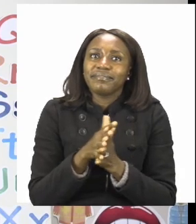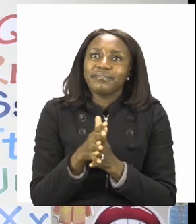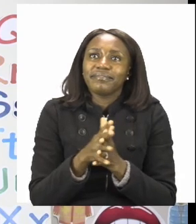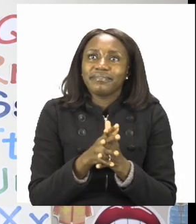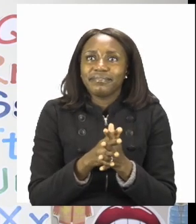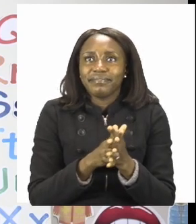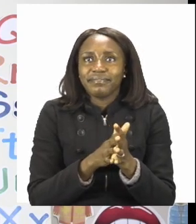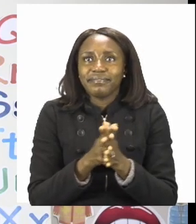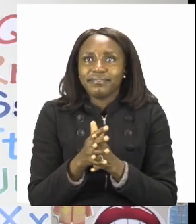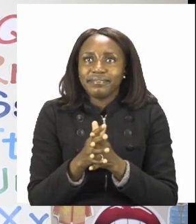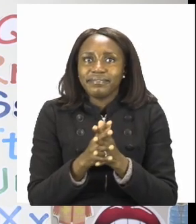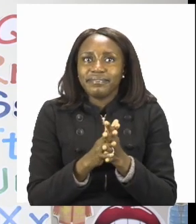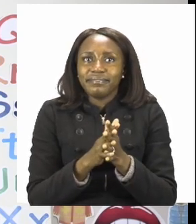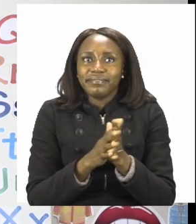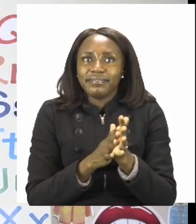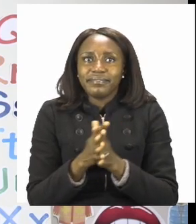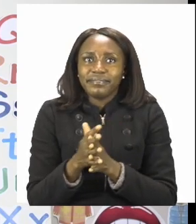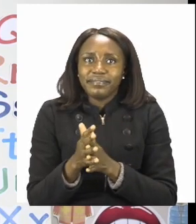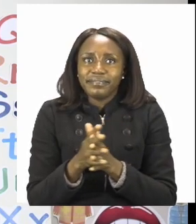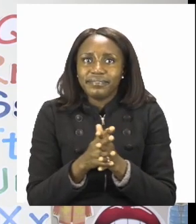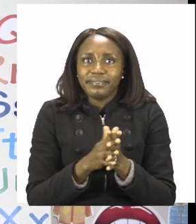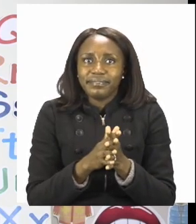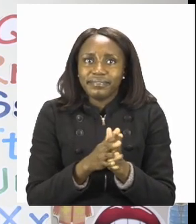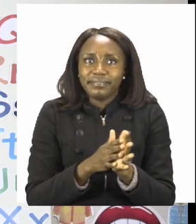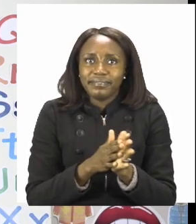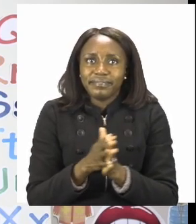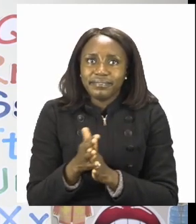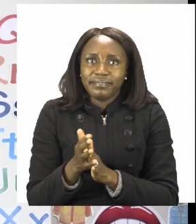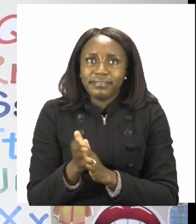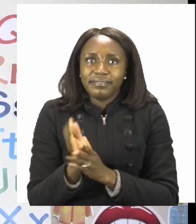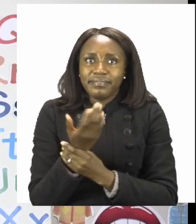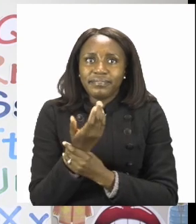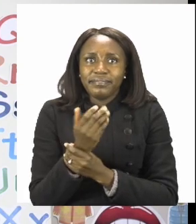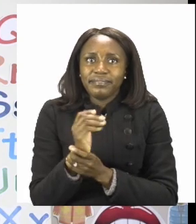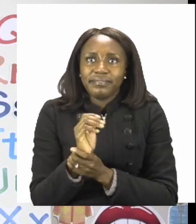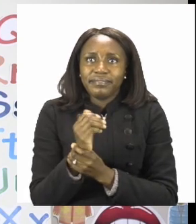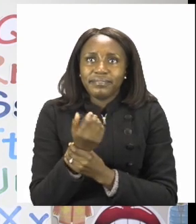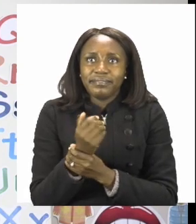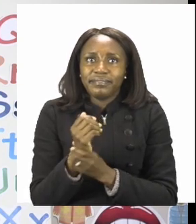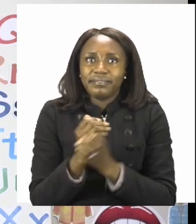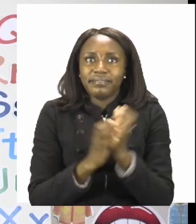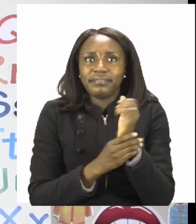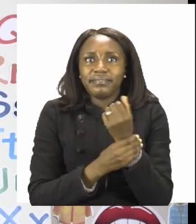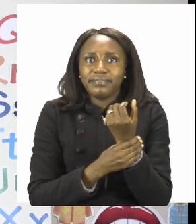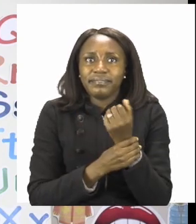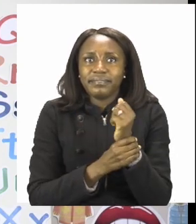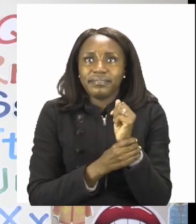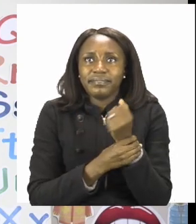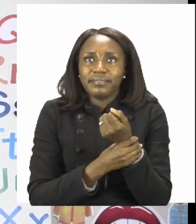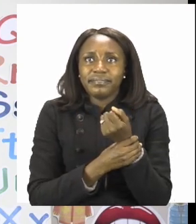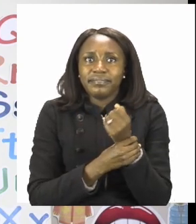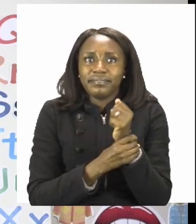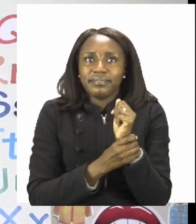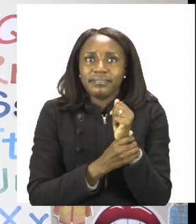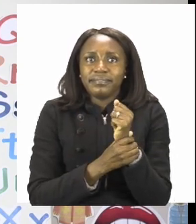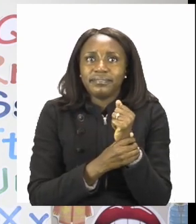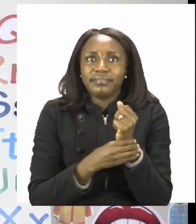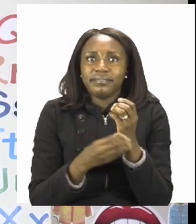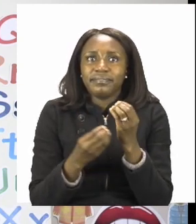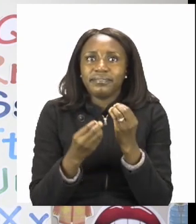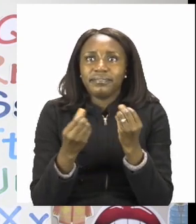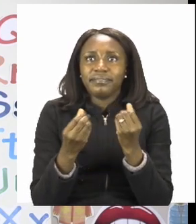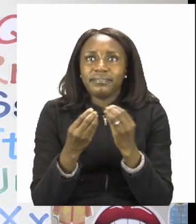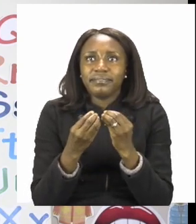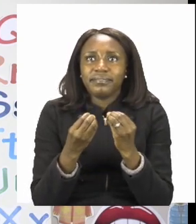in between our fingers, on our wrists, and then